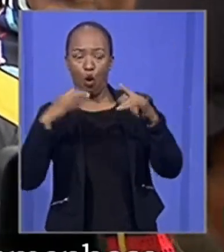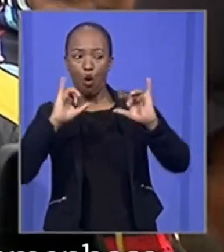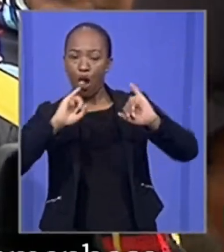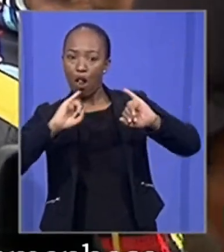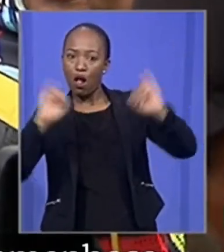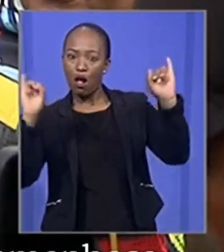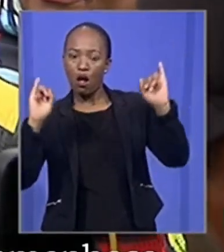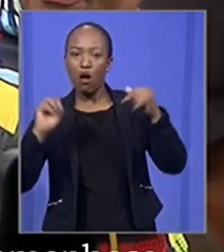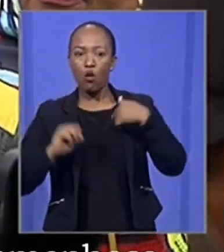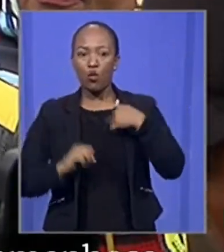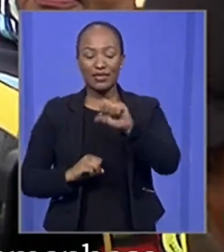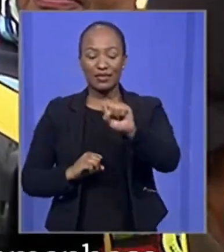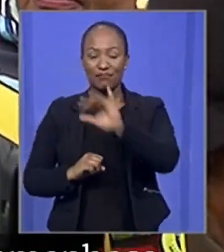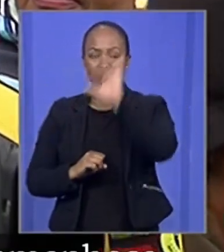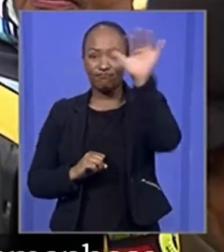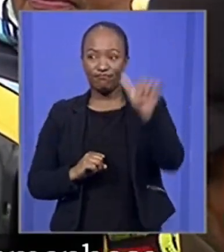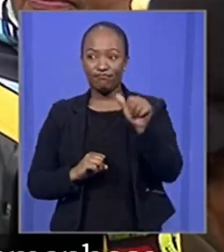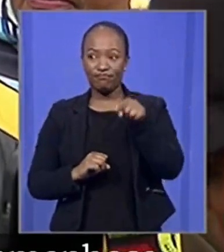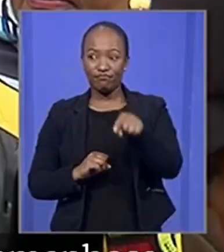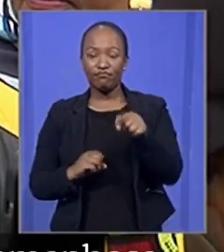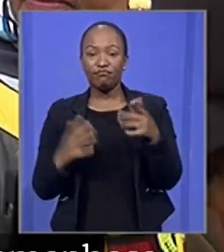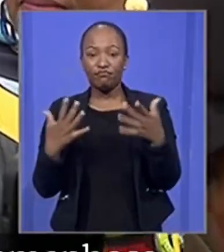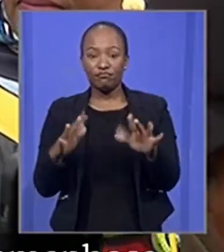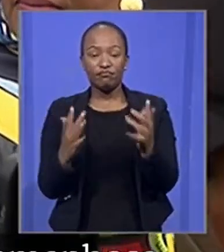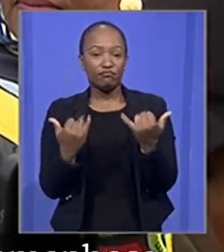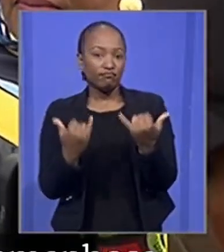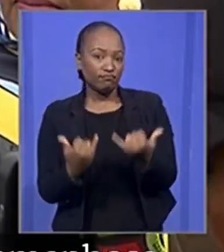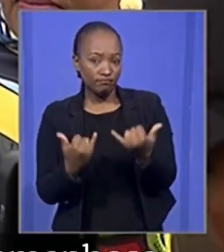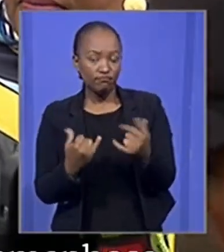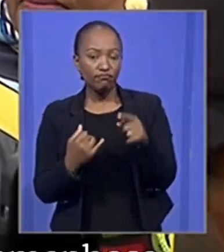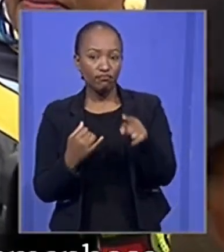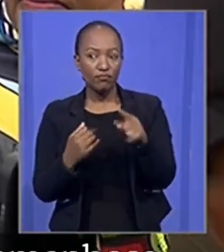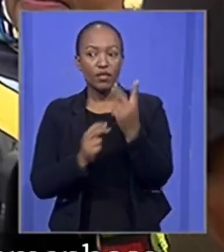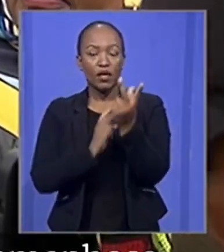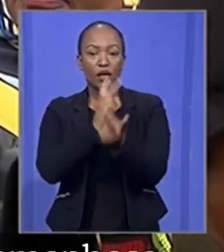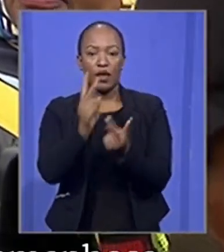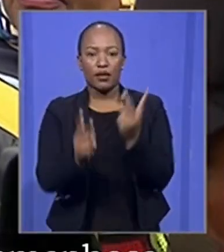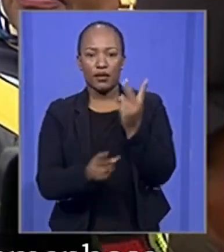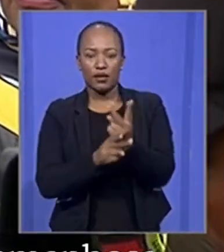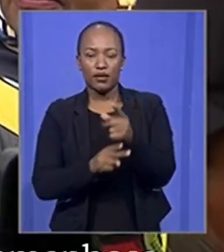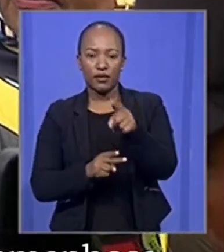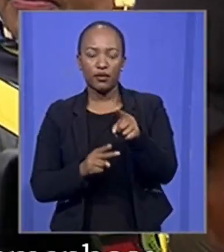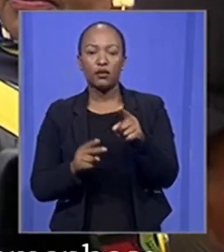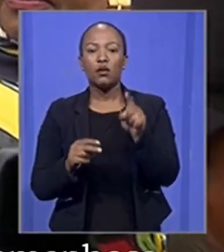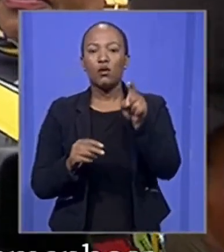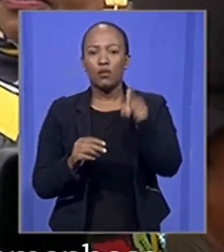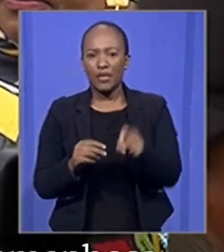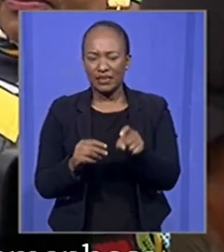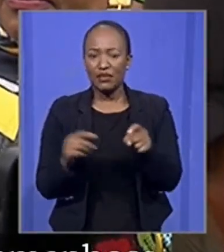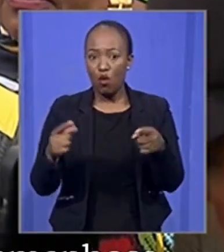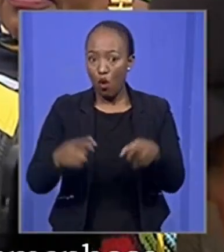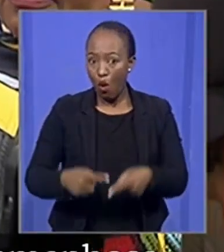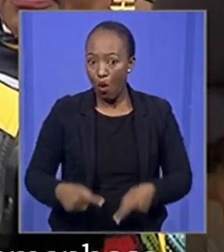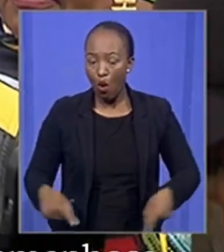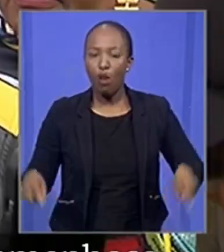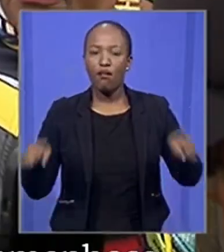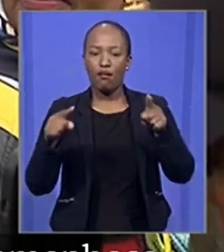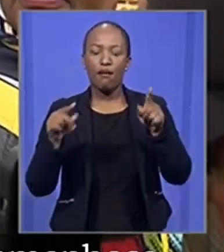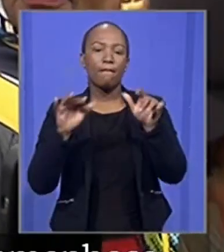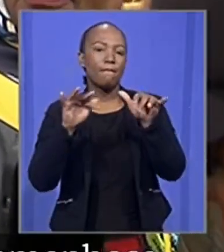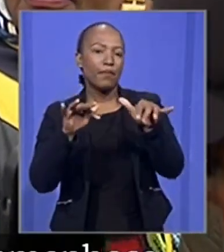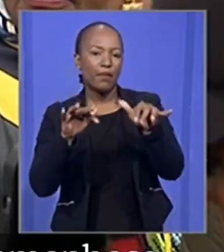South Africa, we have warned about this, and we are once again saying, let all actors